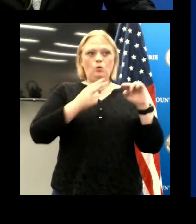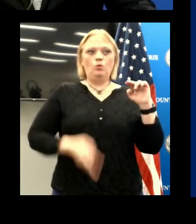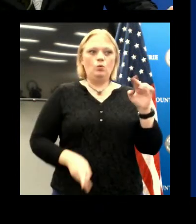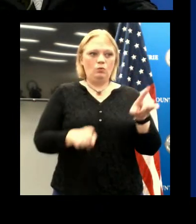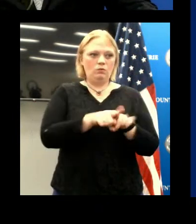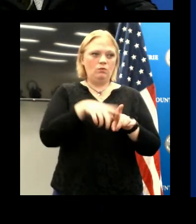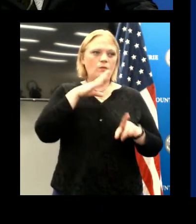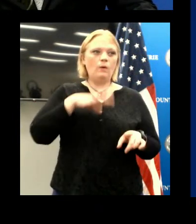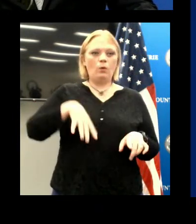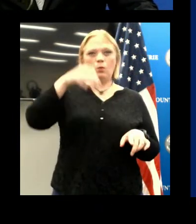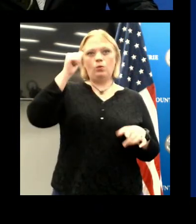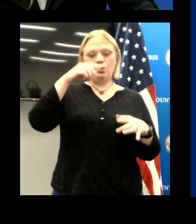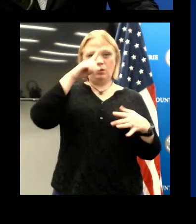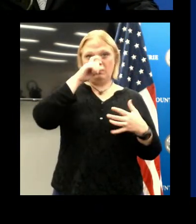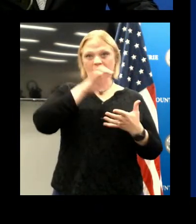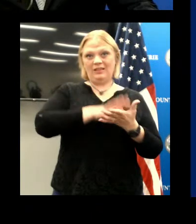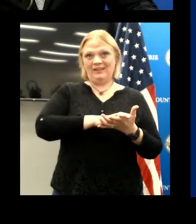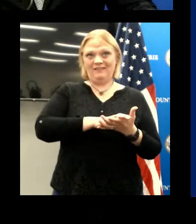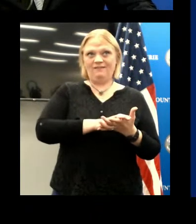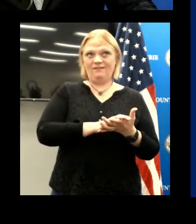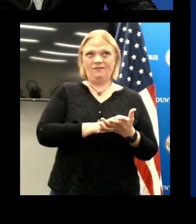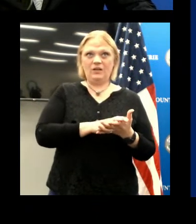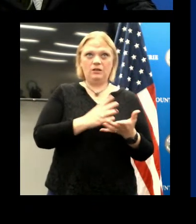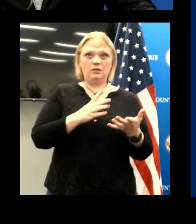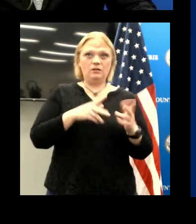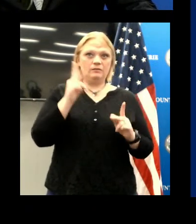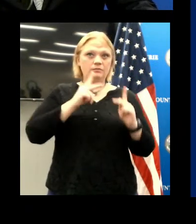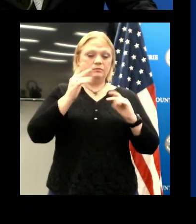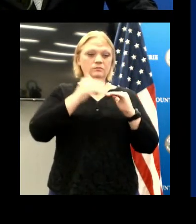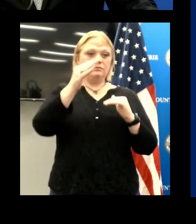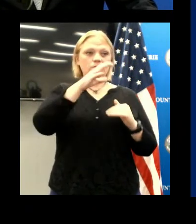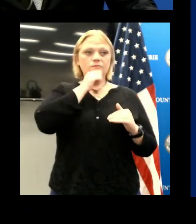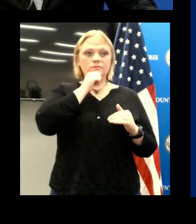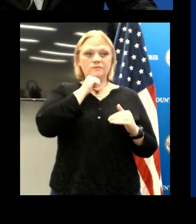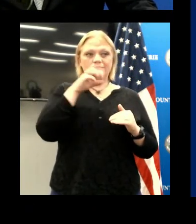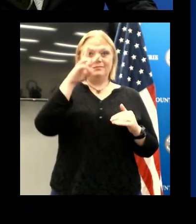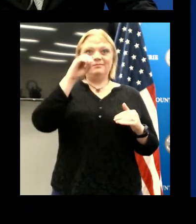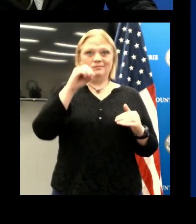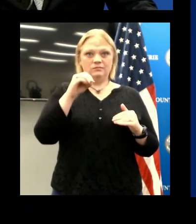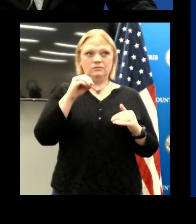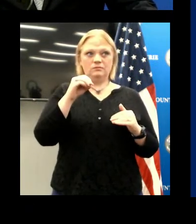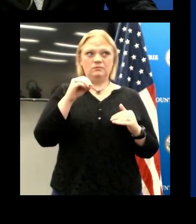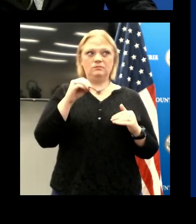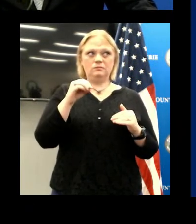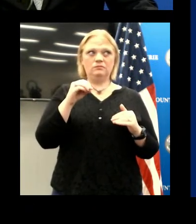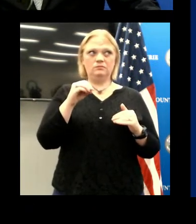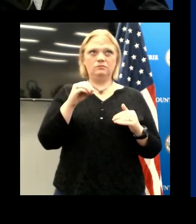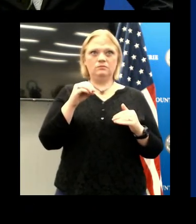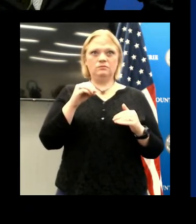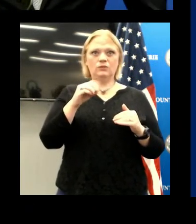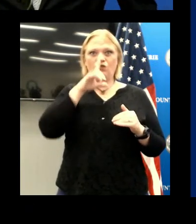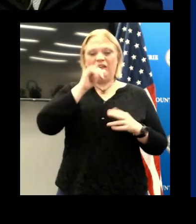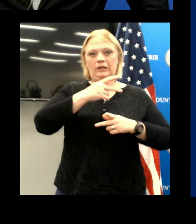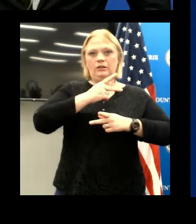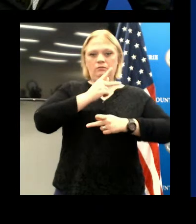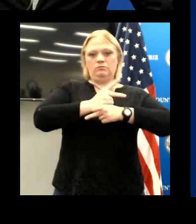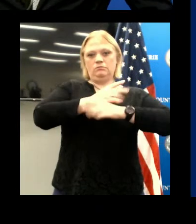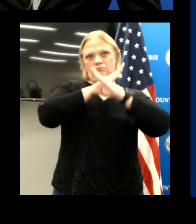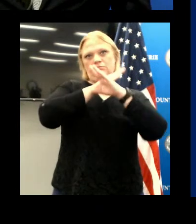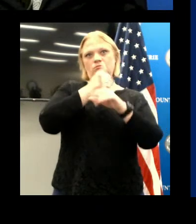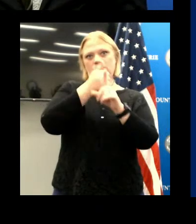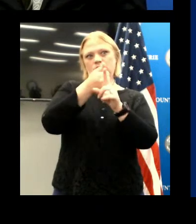because once again, we believe people above the age of at least 60 are taking precautions to protect themselves